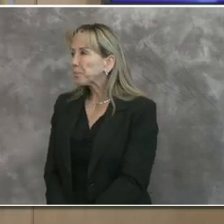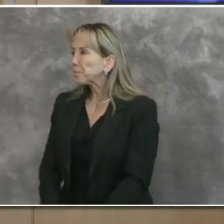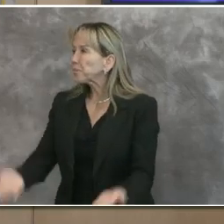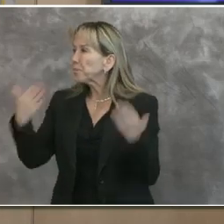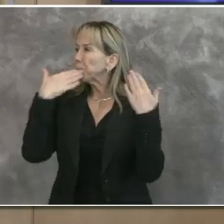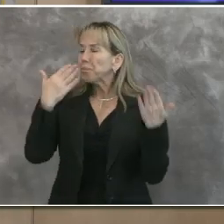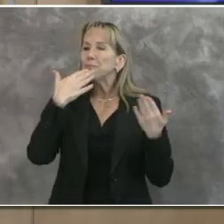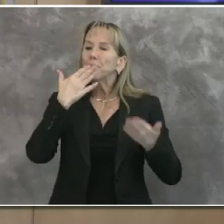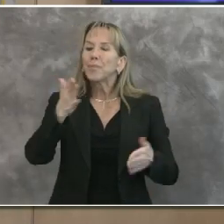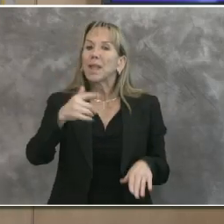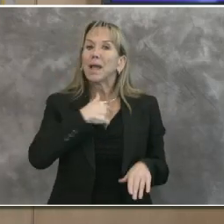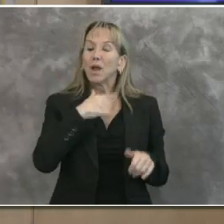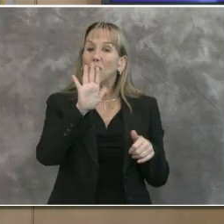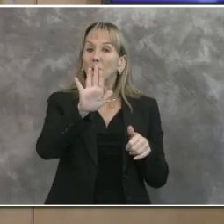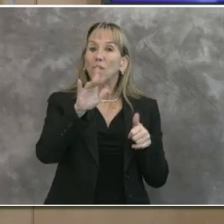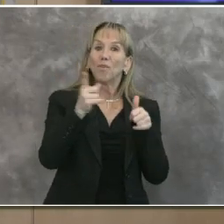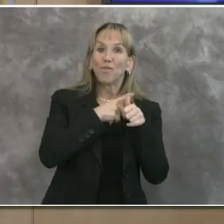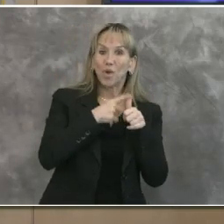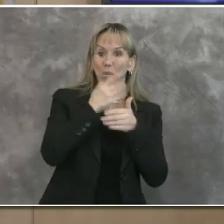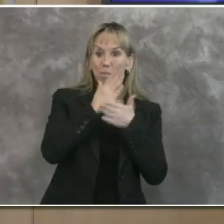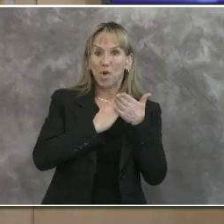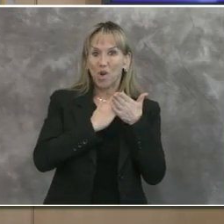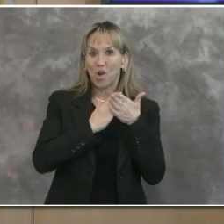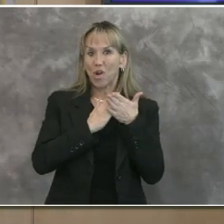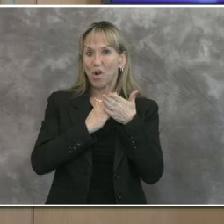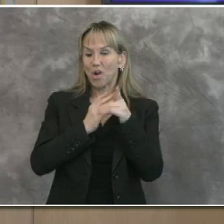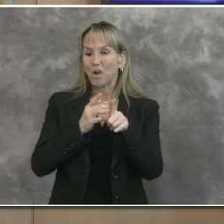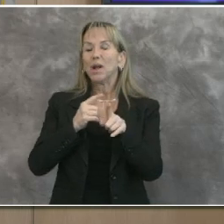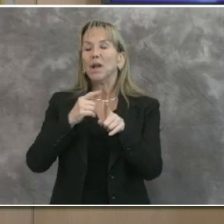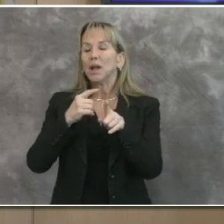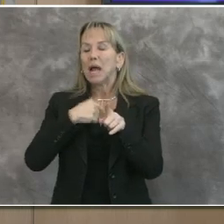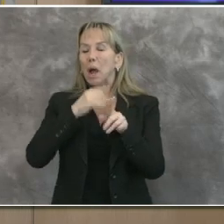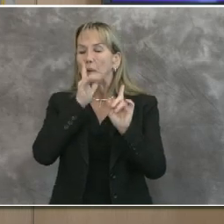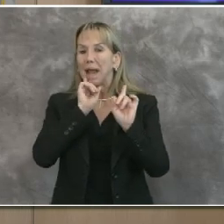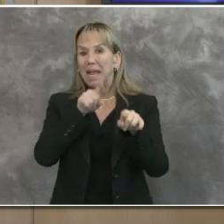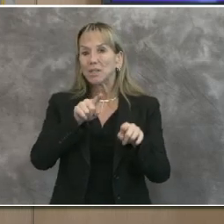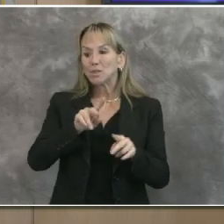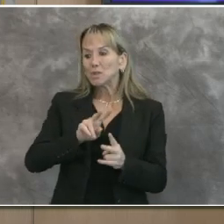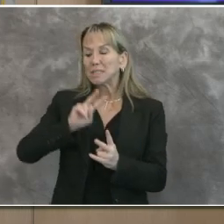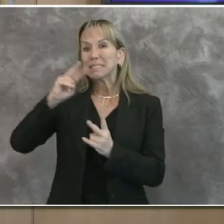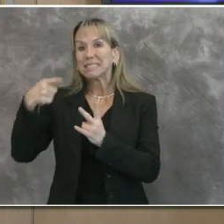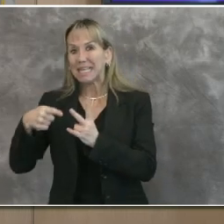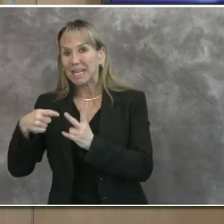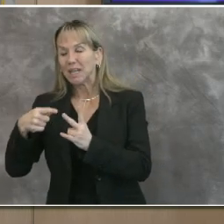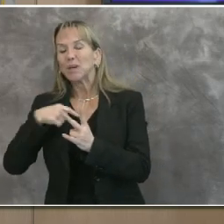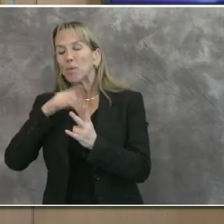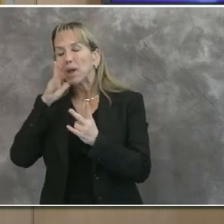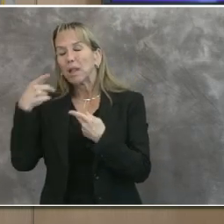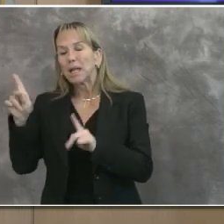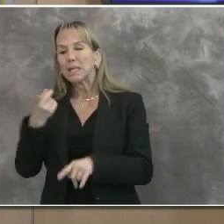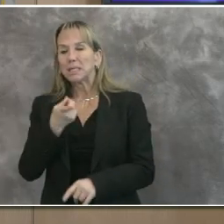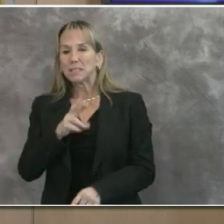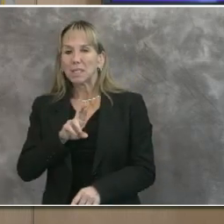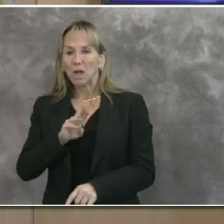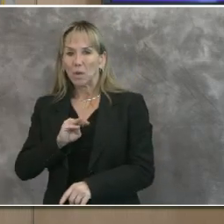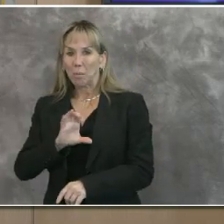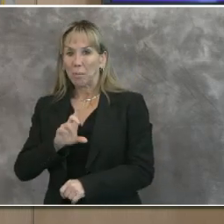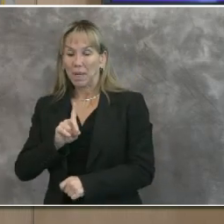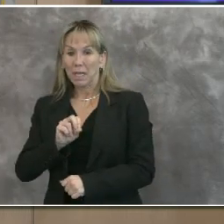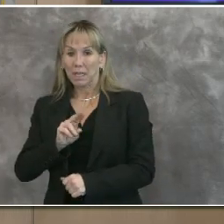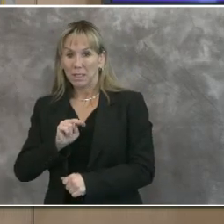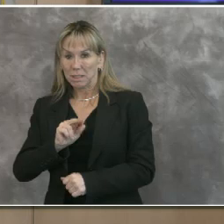Thank you. I'll take the first part of that, and then I'll let Dr. McDonald talk about the contact tracing part of it. As it relates to the convention center,